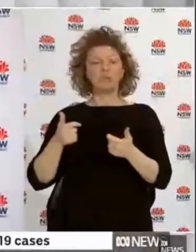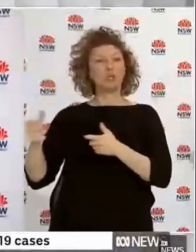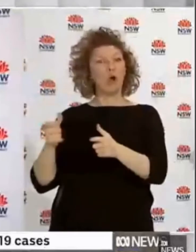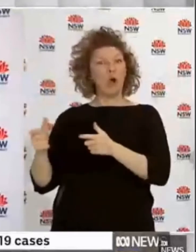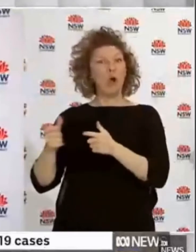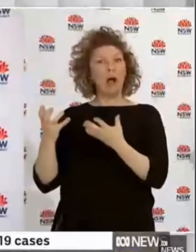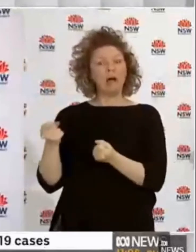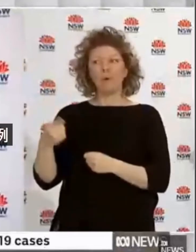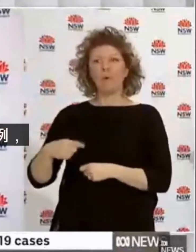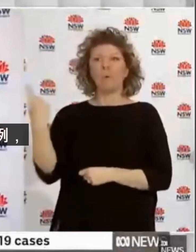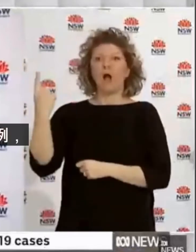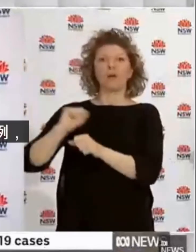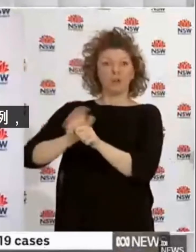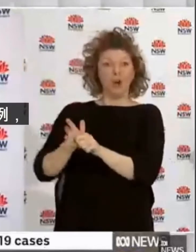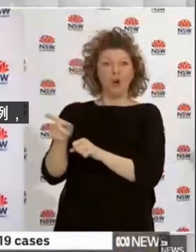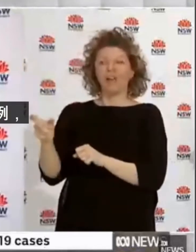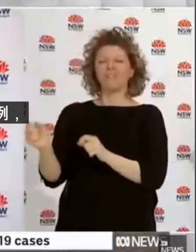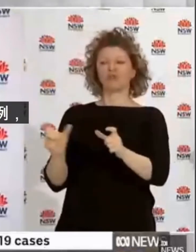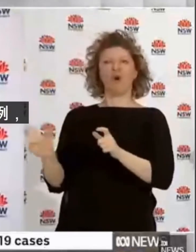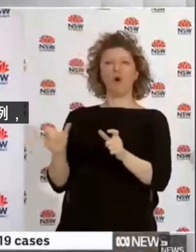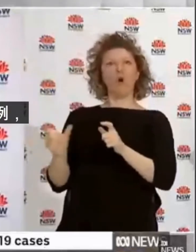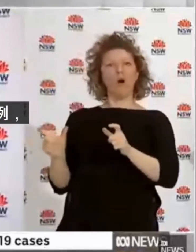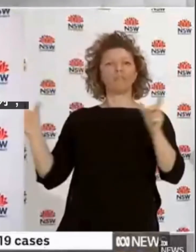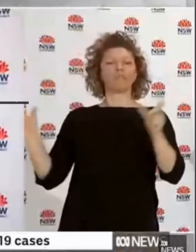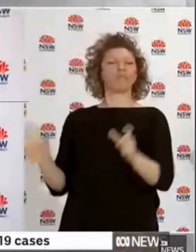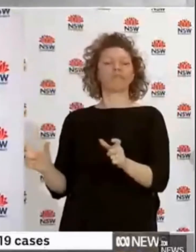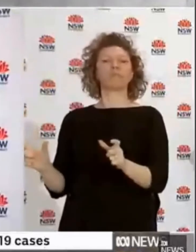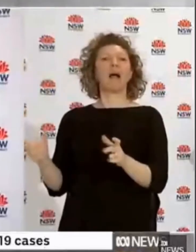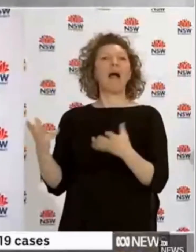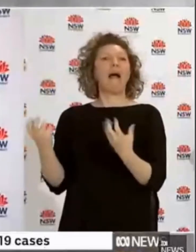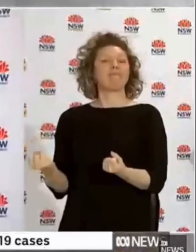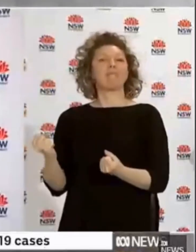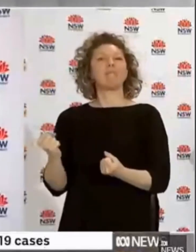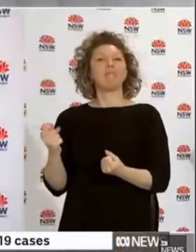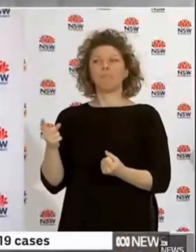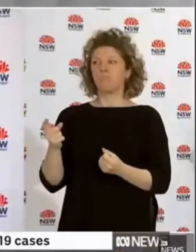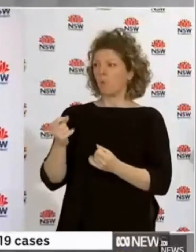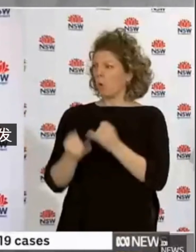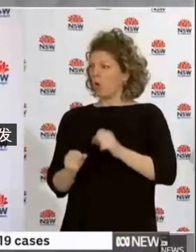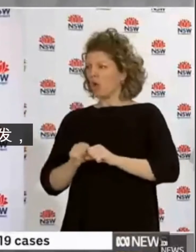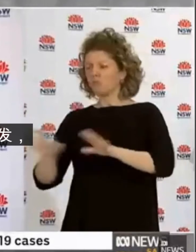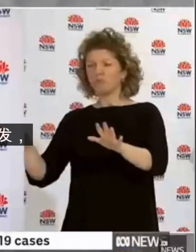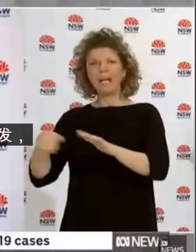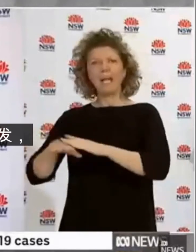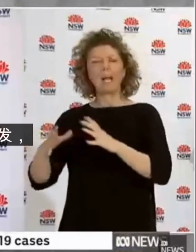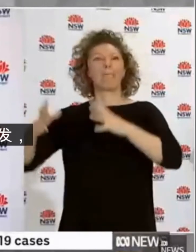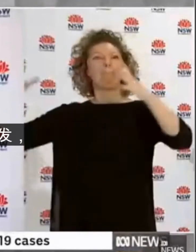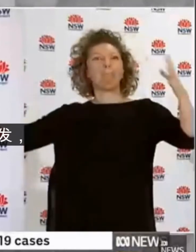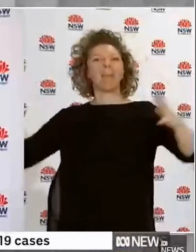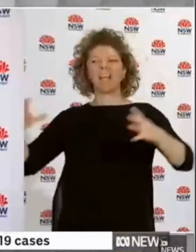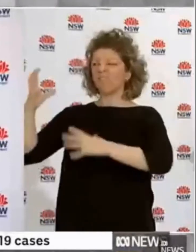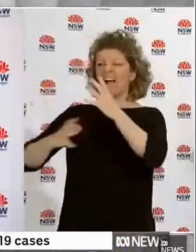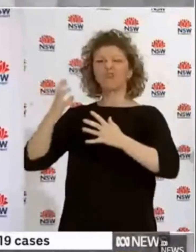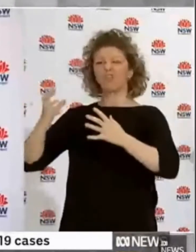get a case in their larger distribution centres, they're managing them well. And we're not seeing outbreaks in larger centres.